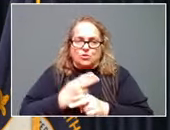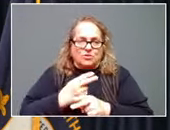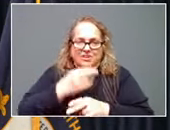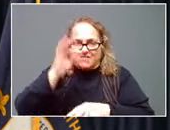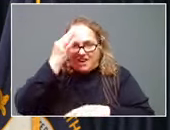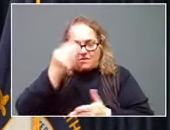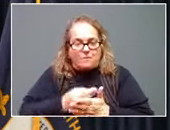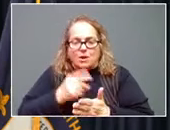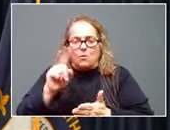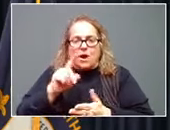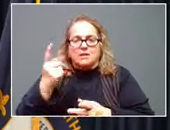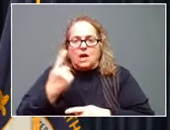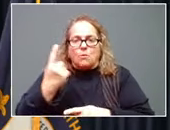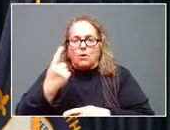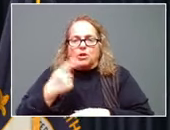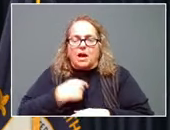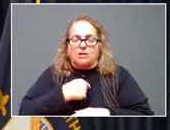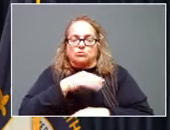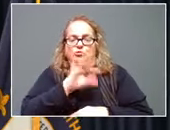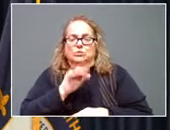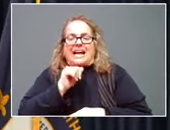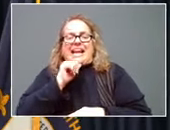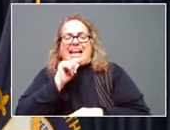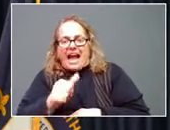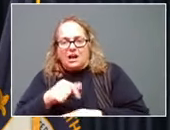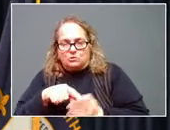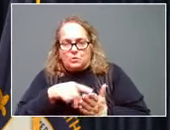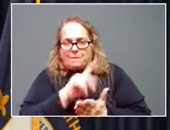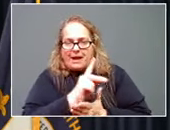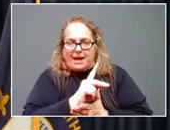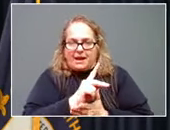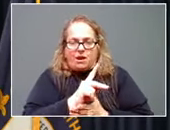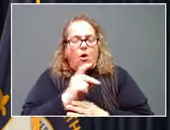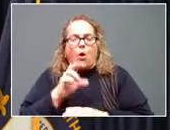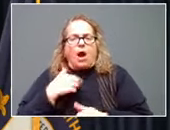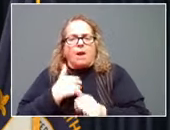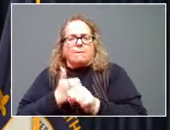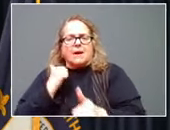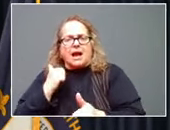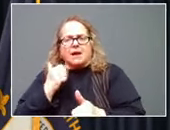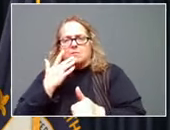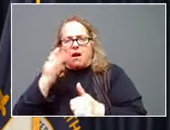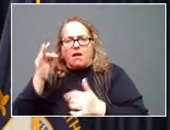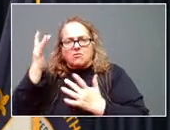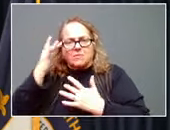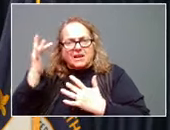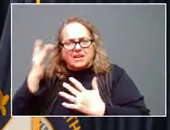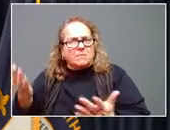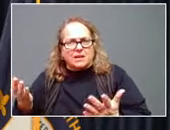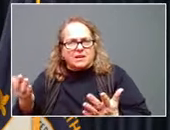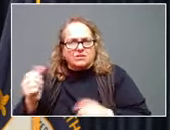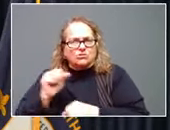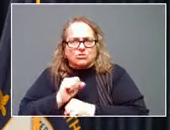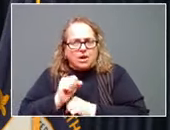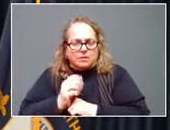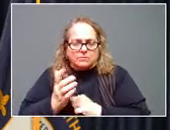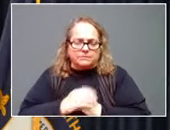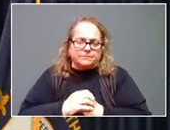mortgage, as opposed to has gotten behind because of impact from the pandemic. April Rickard